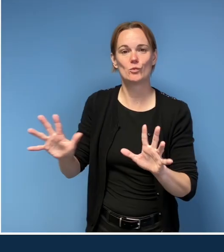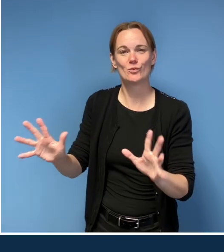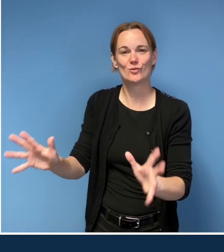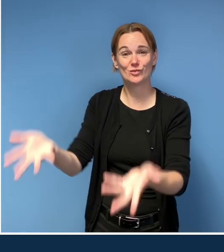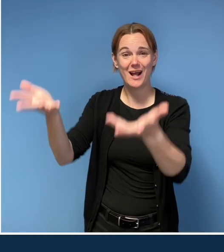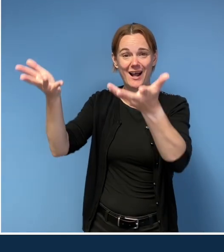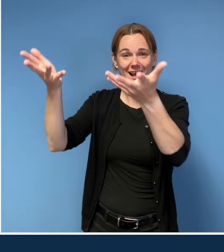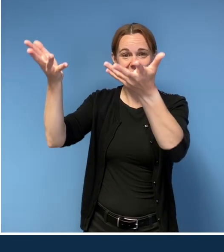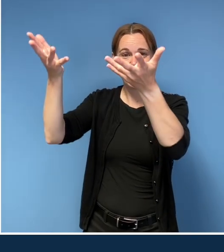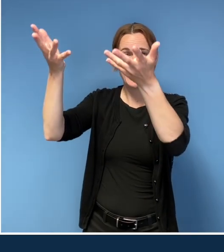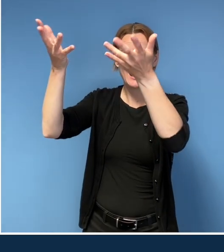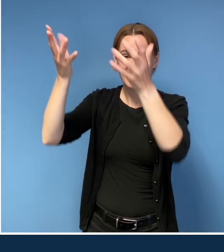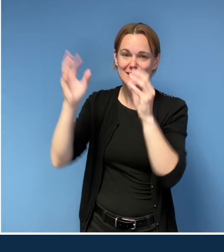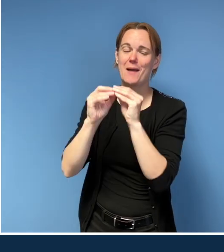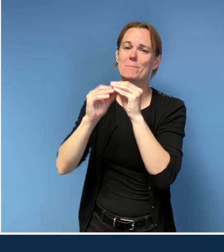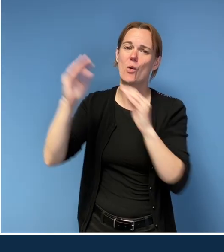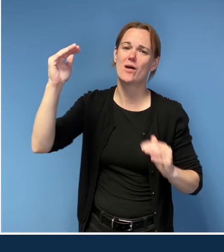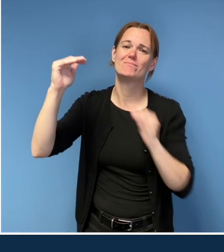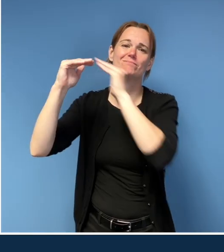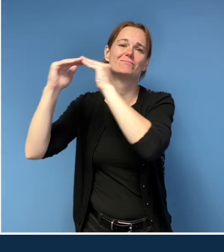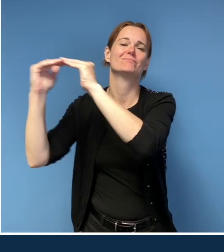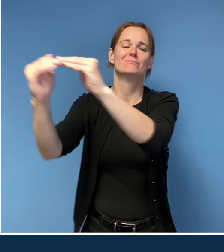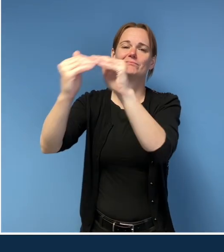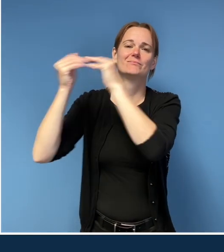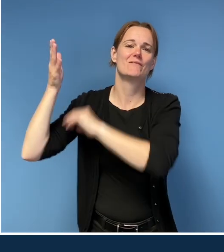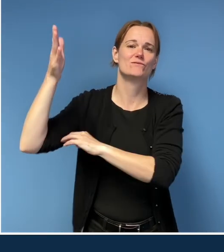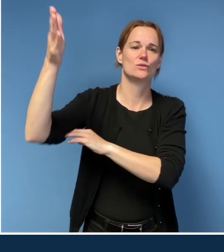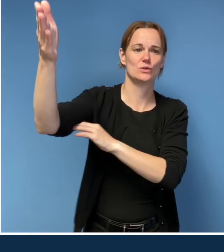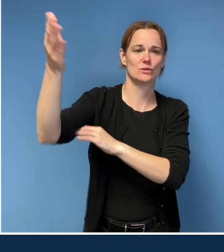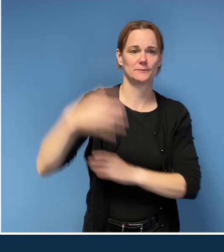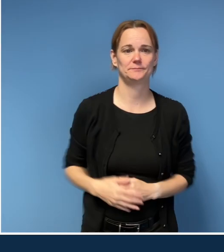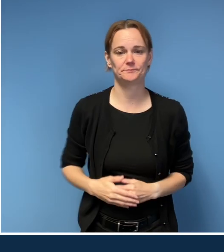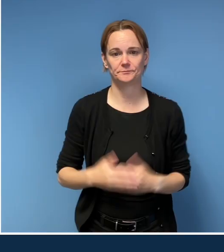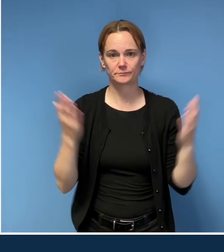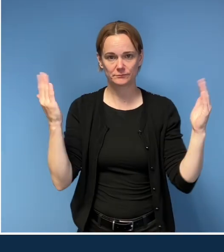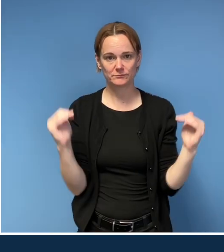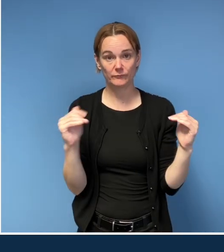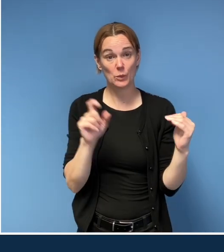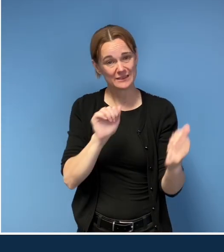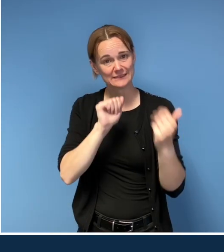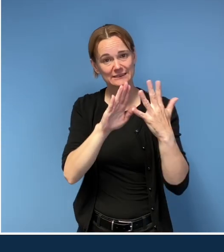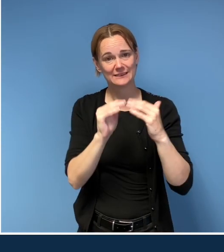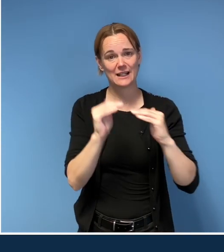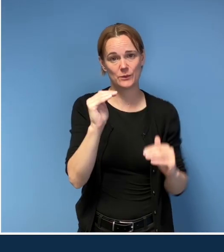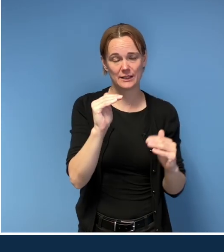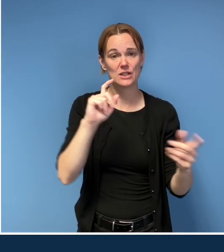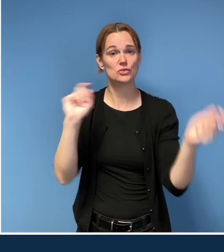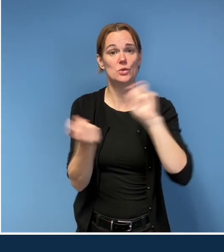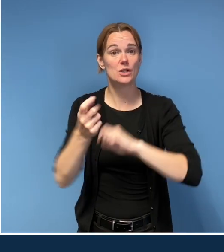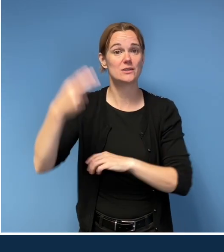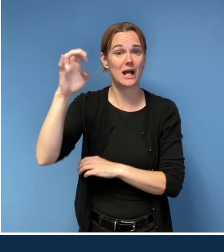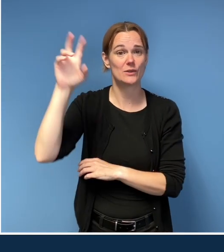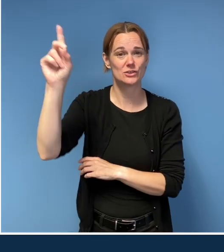more equitable and inclusive future. And then, of course, addressing inequities and transforming higher ed really ties it all together and